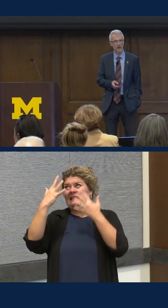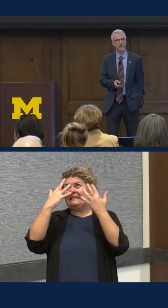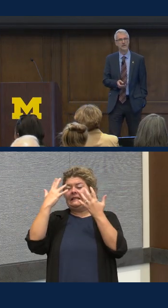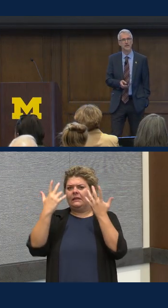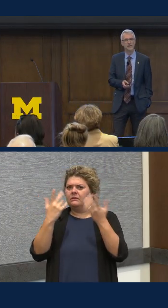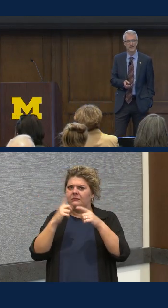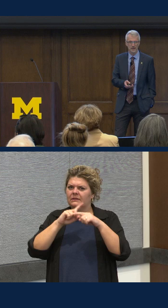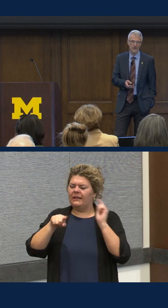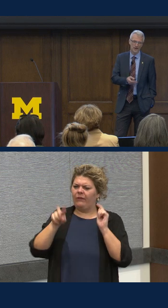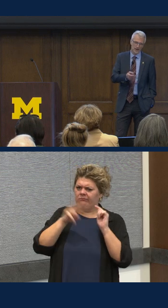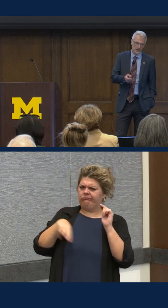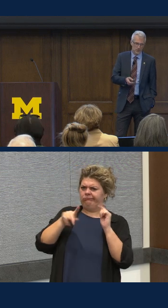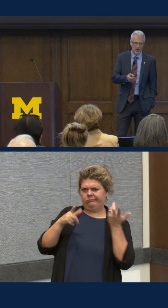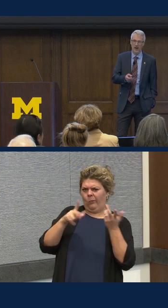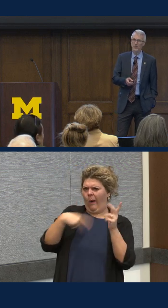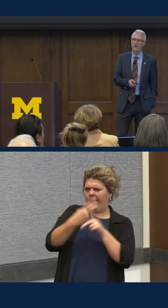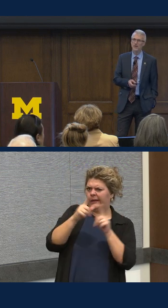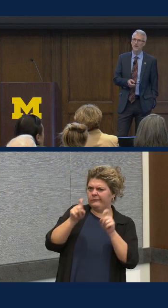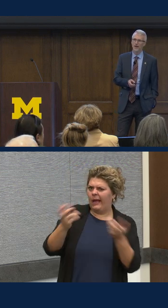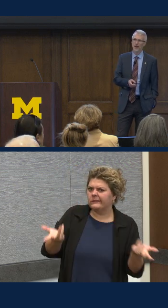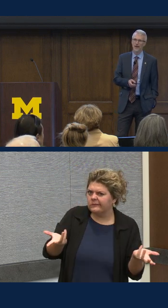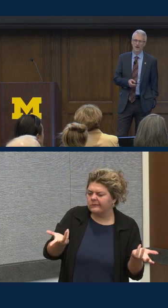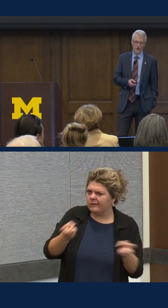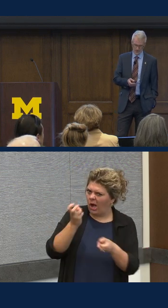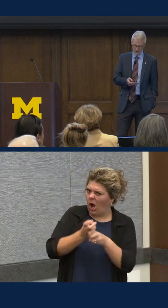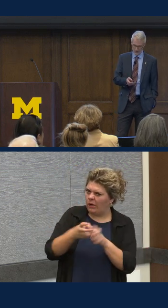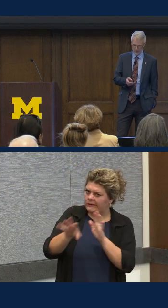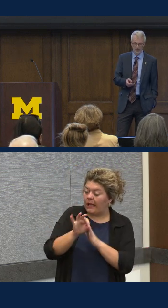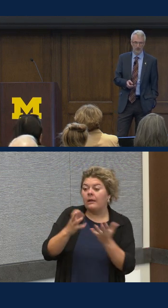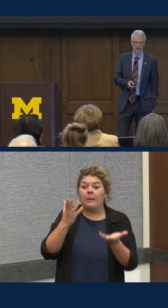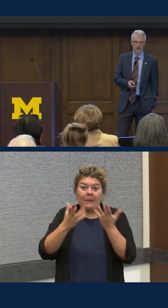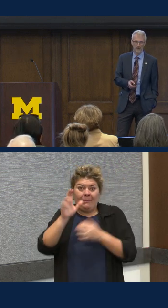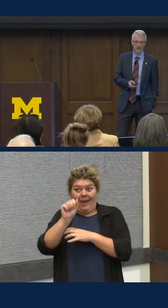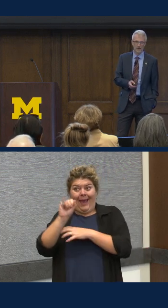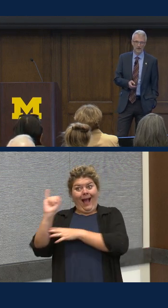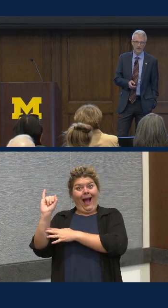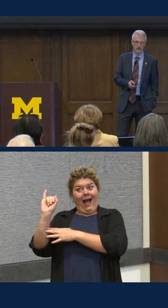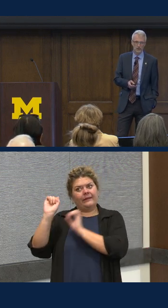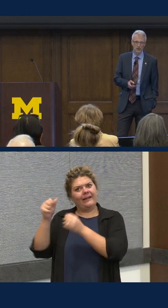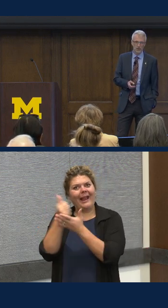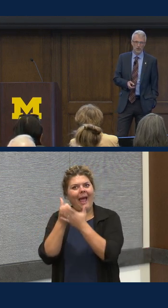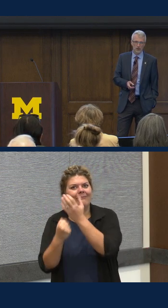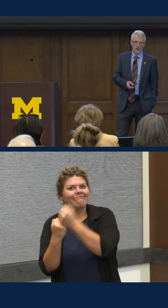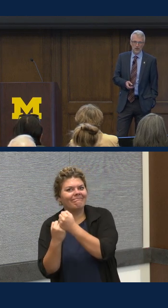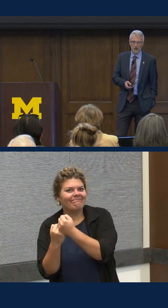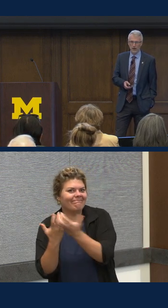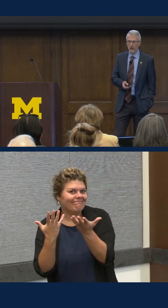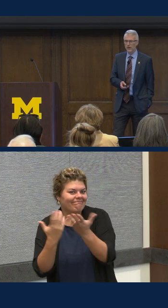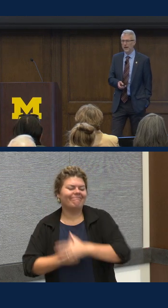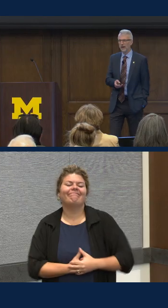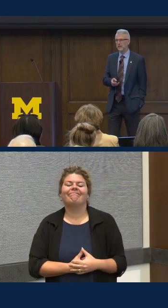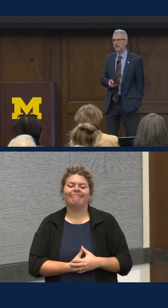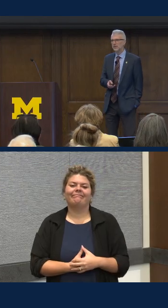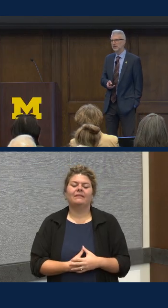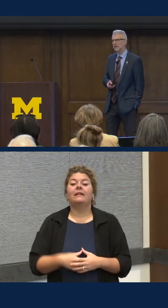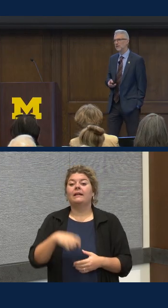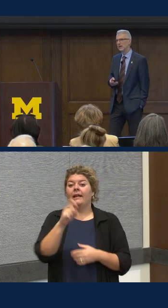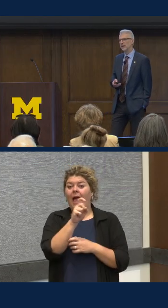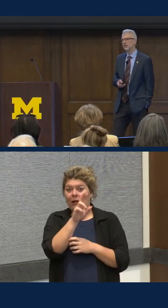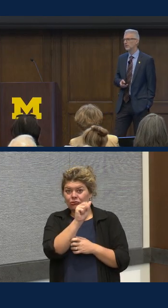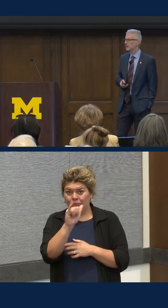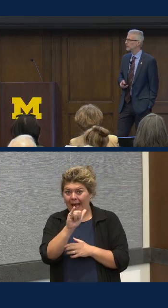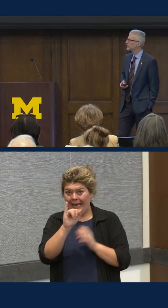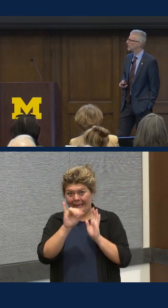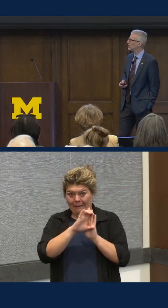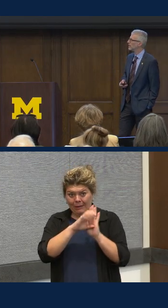of diagnostic tests are needed, and perhaps AI methods could be helpful in that setting. Now, X-ray images are